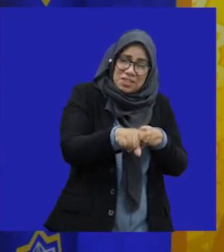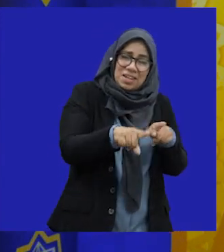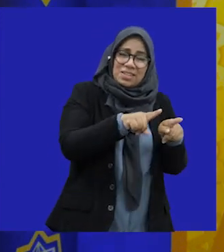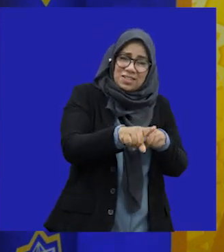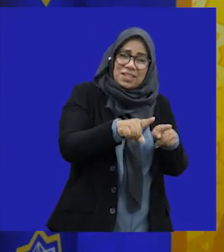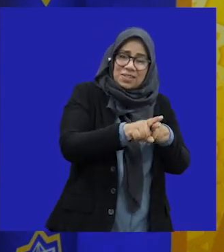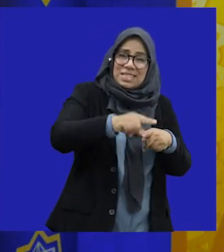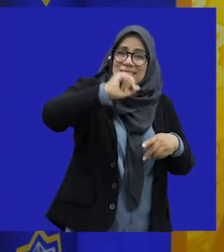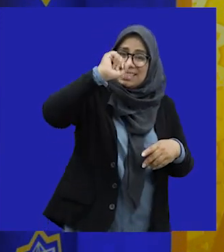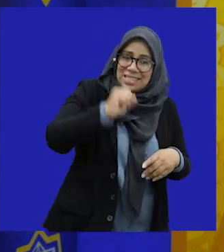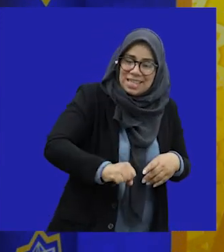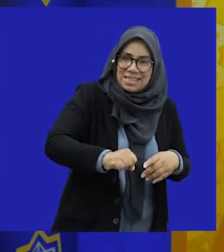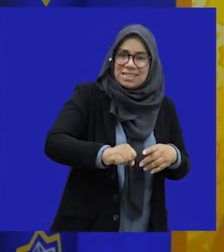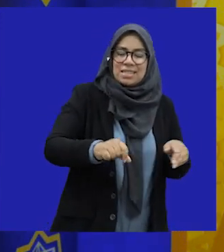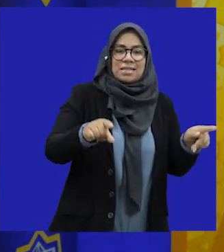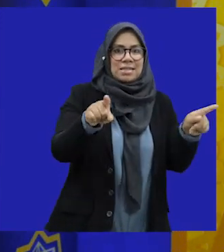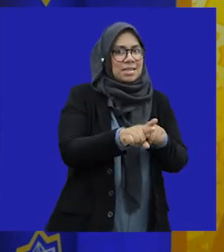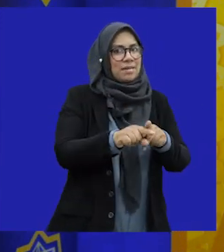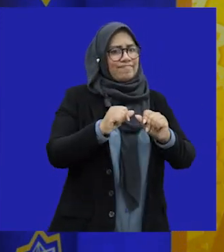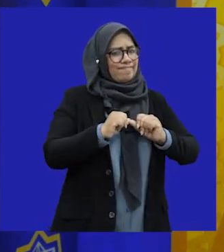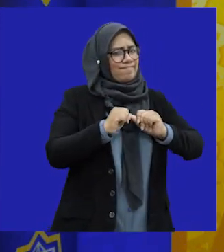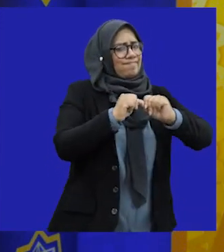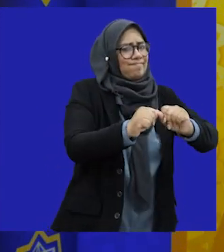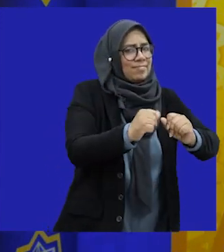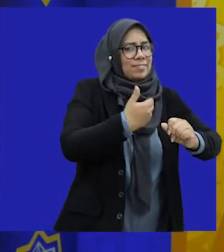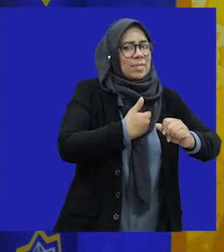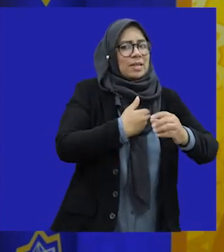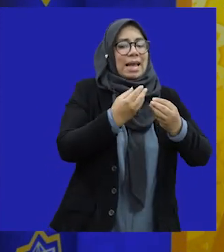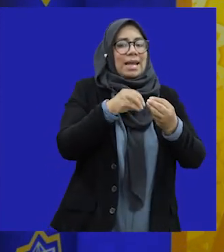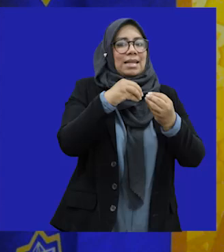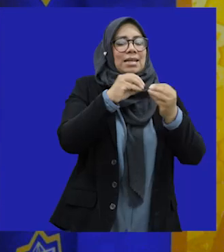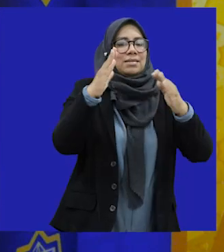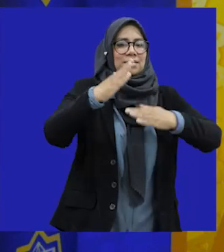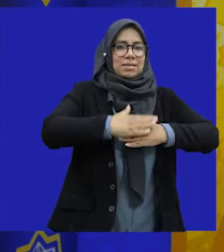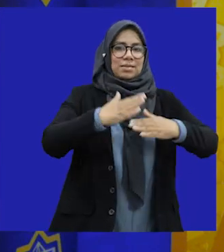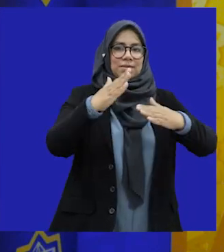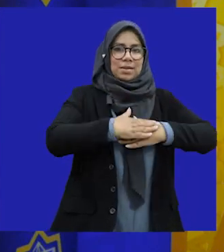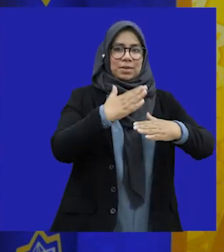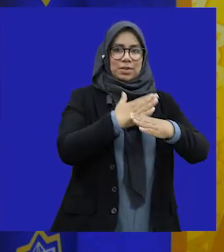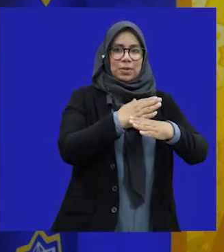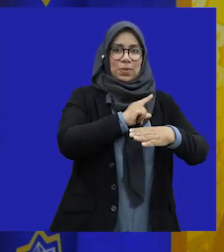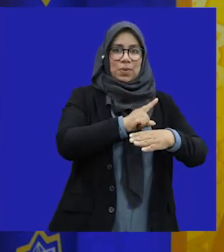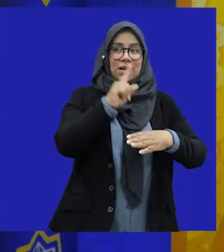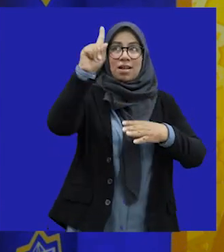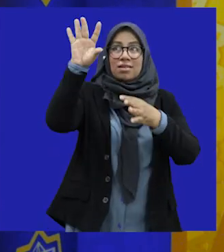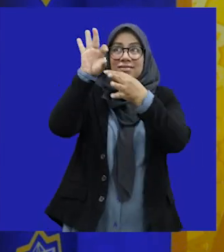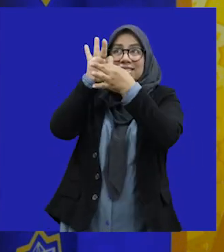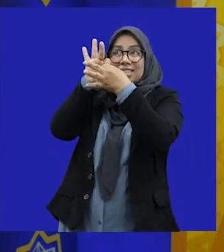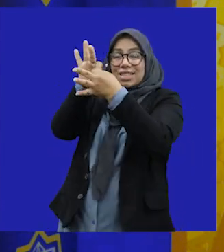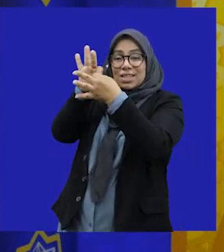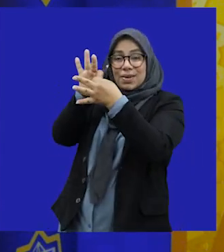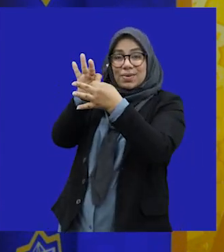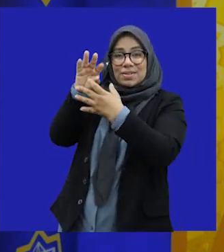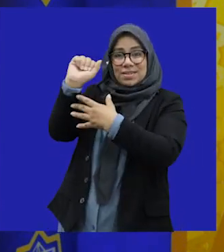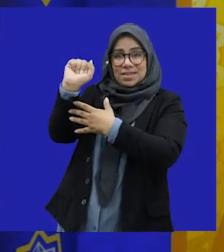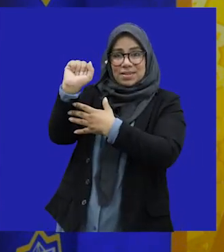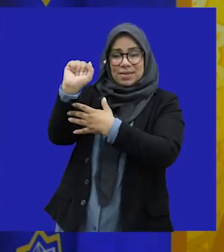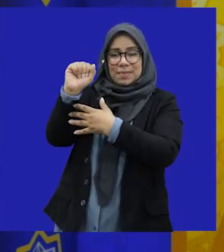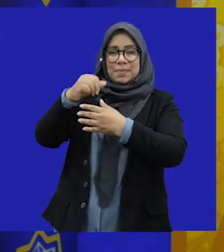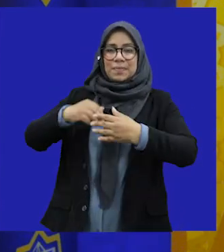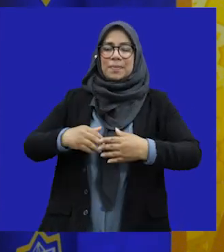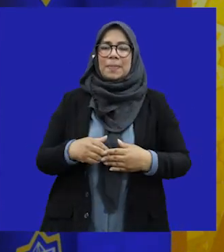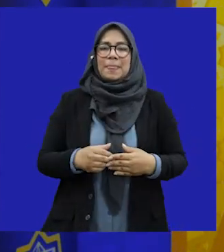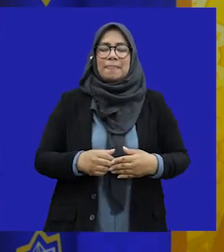effort and the same energy as the obligatory prayers, as these prayers are not just merely